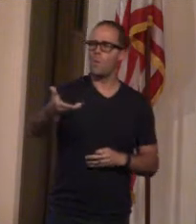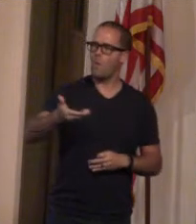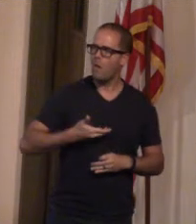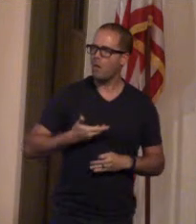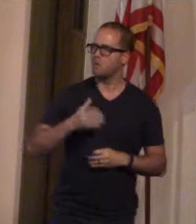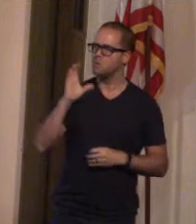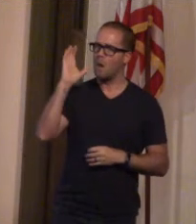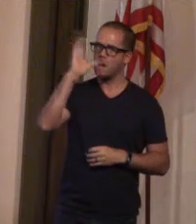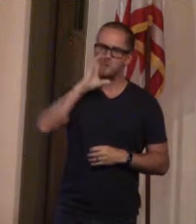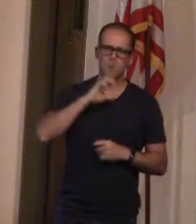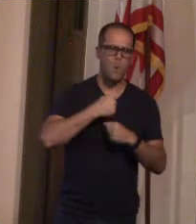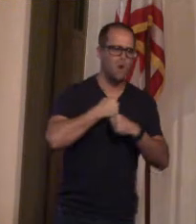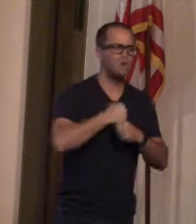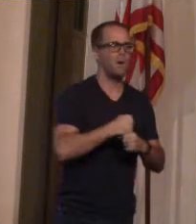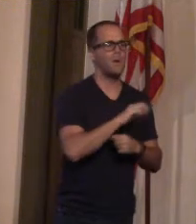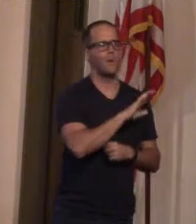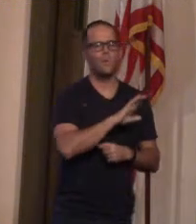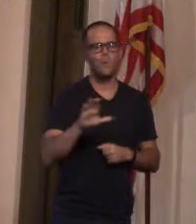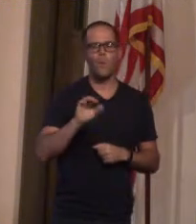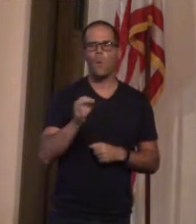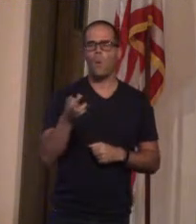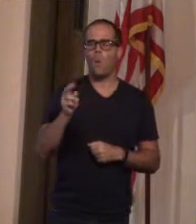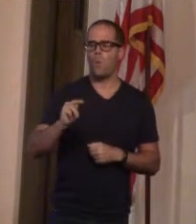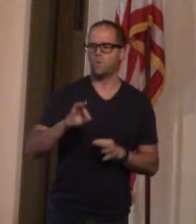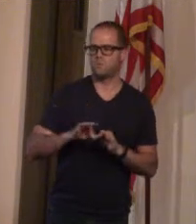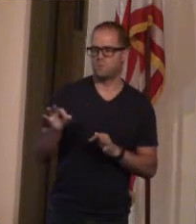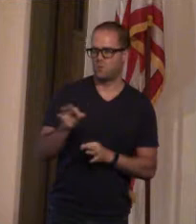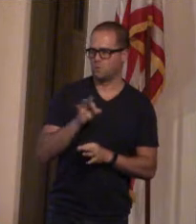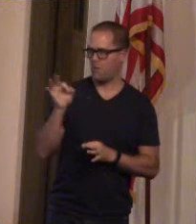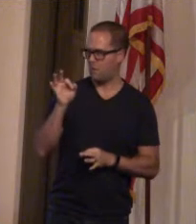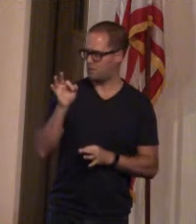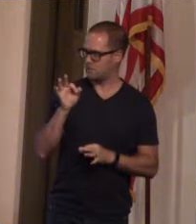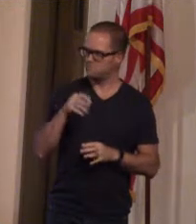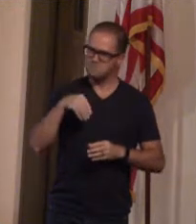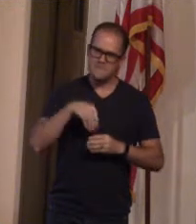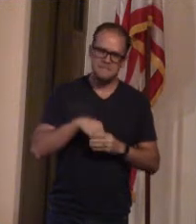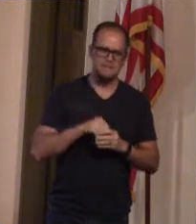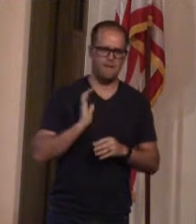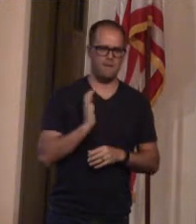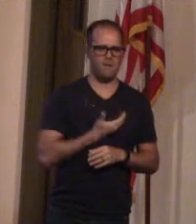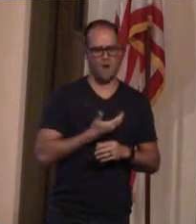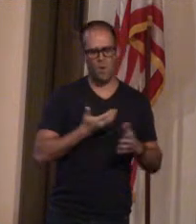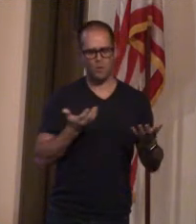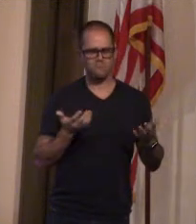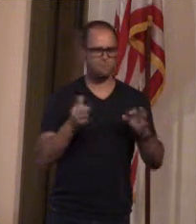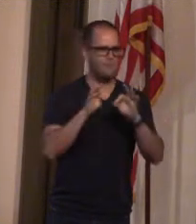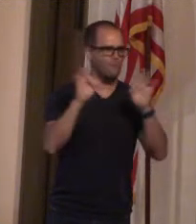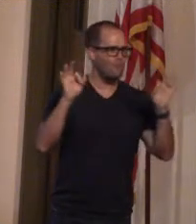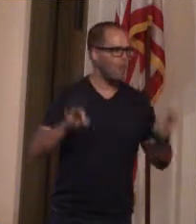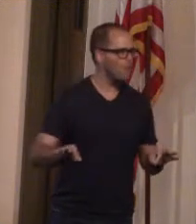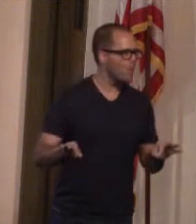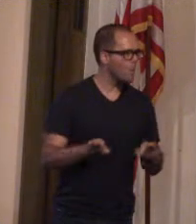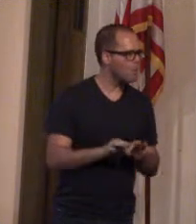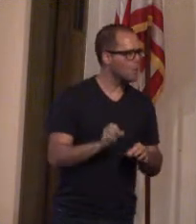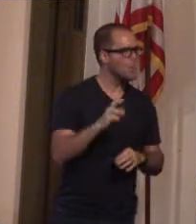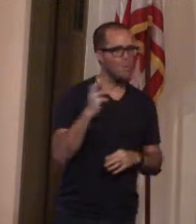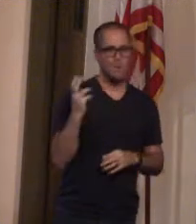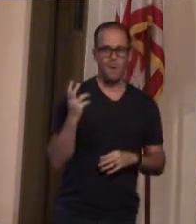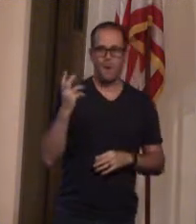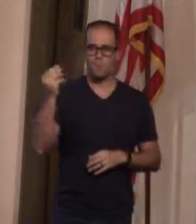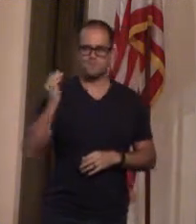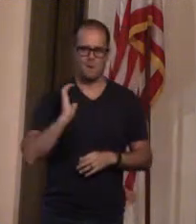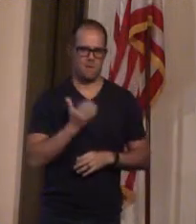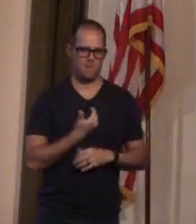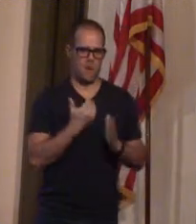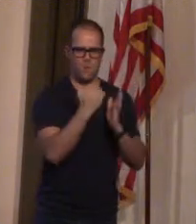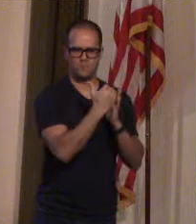things about unity is we have core beliefs. This is what we all believe, and we welcome you to explore and create